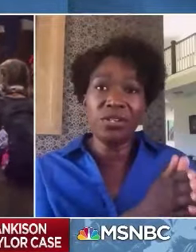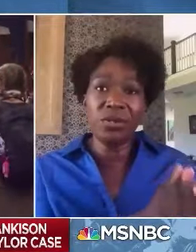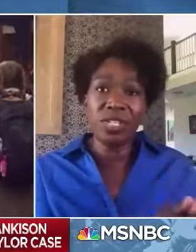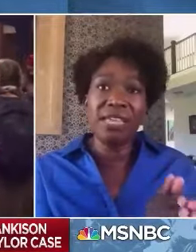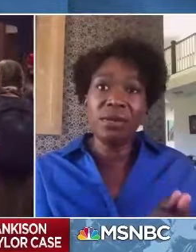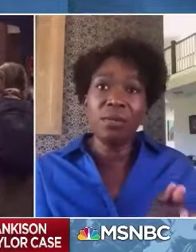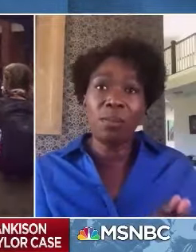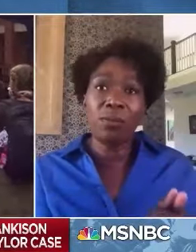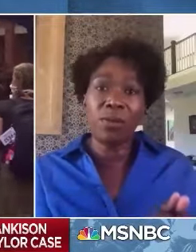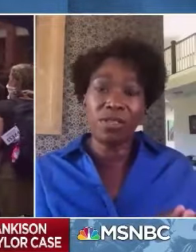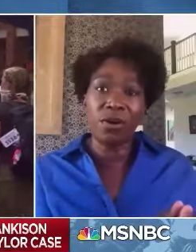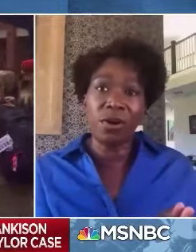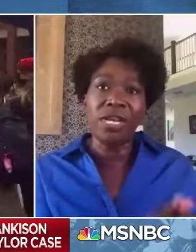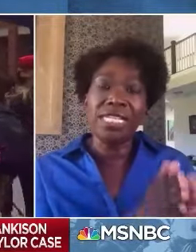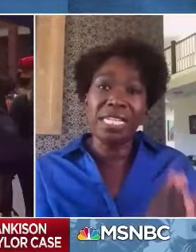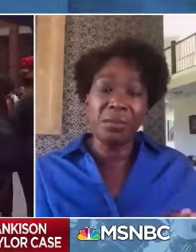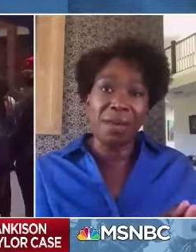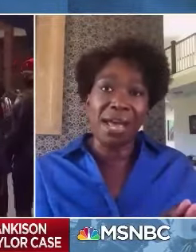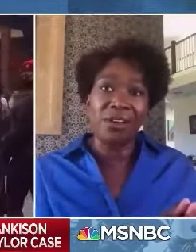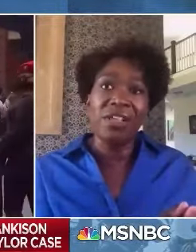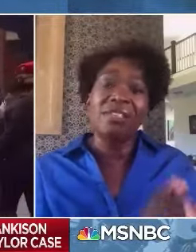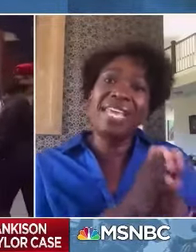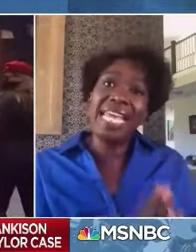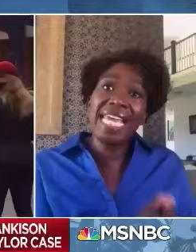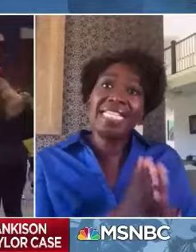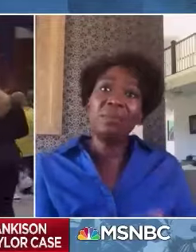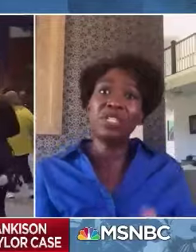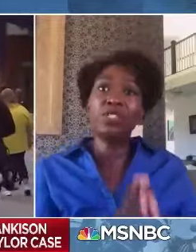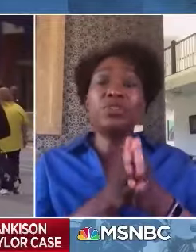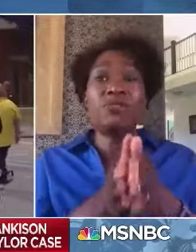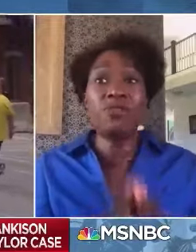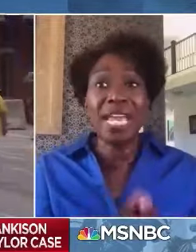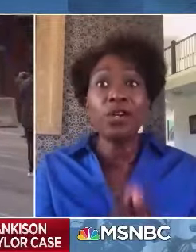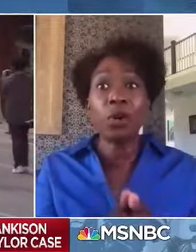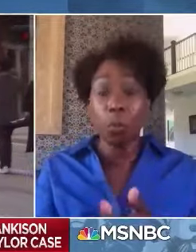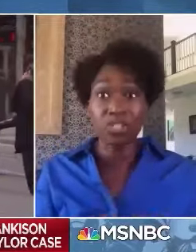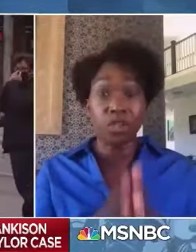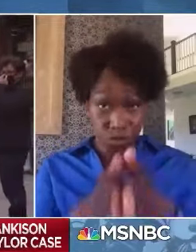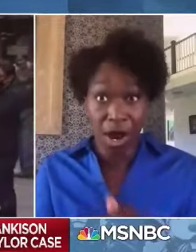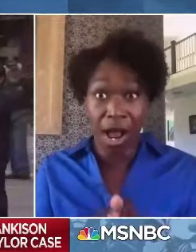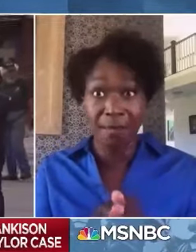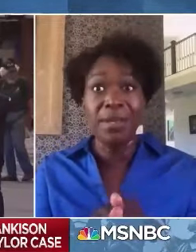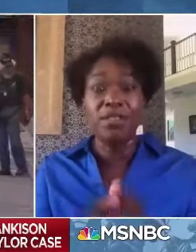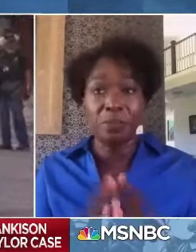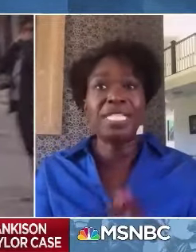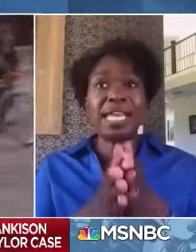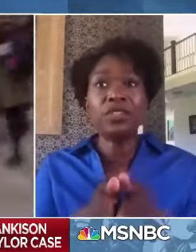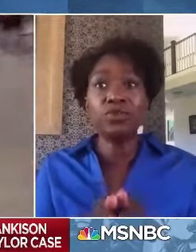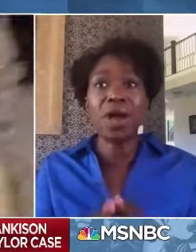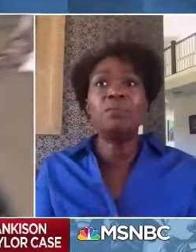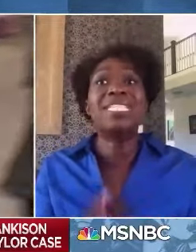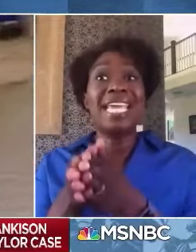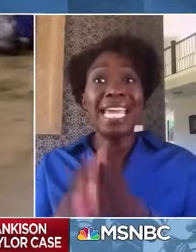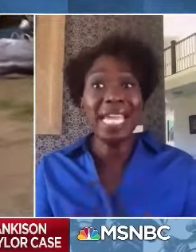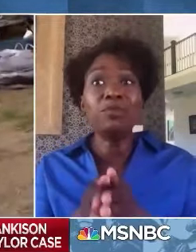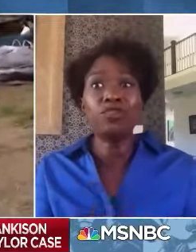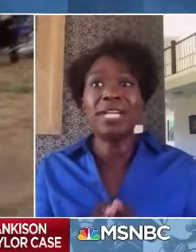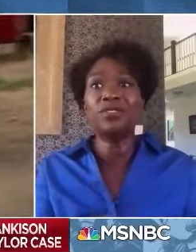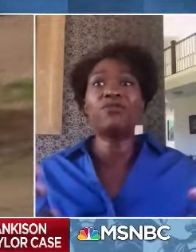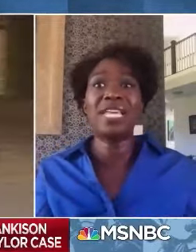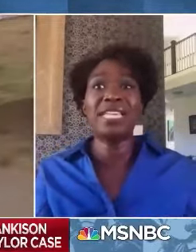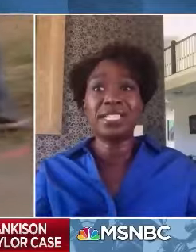boyfriend who was in the apartment with her didn't matter, that he attempting to defend her was the crime. The potential crime was